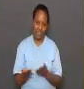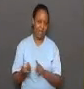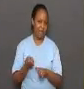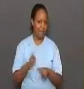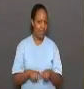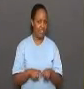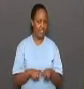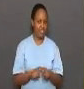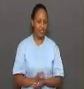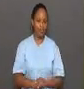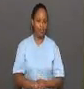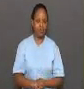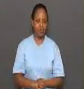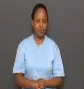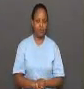Welcome back.